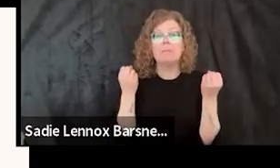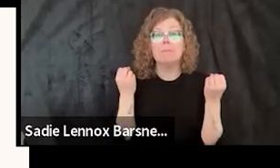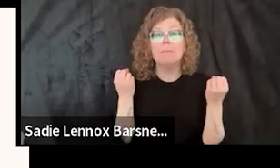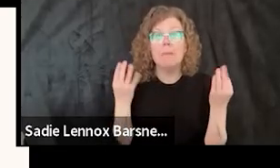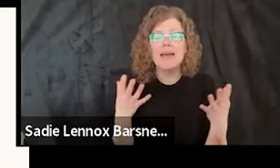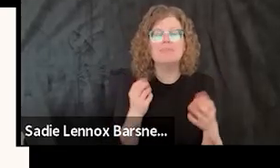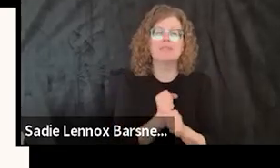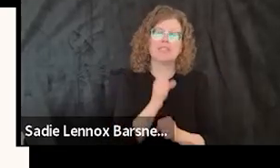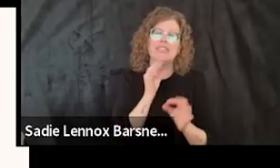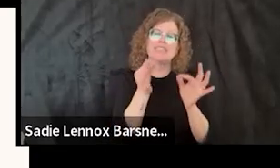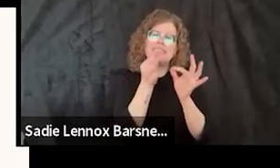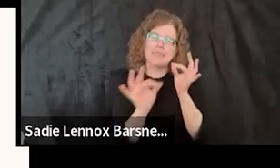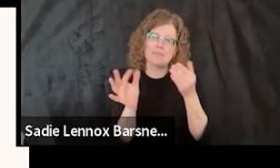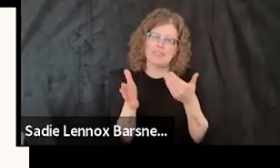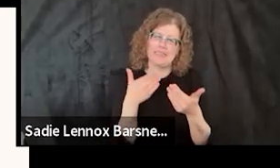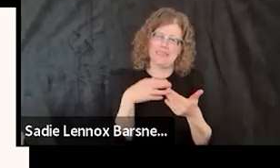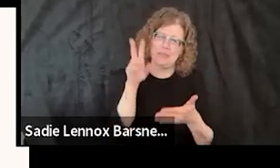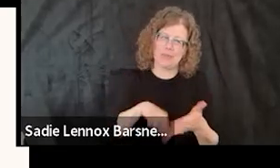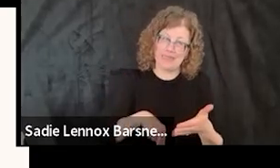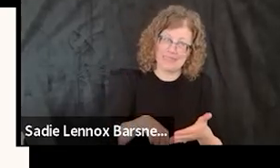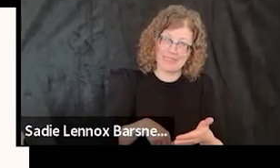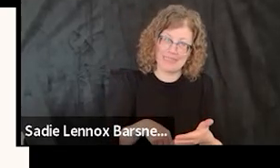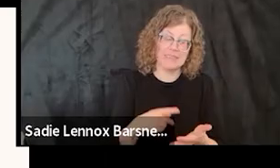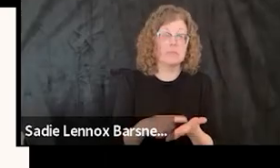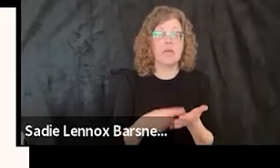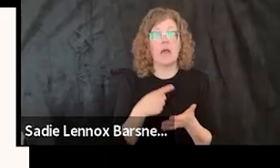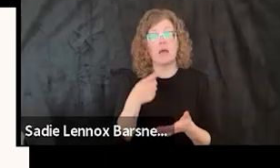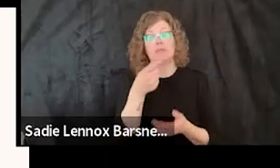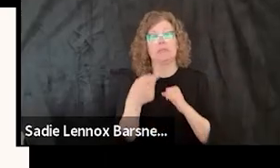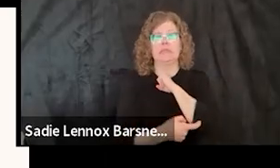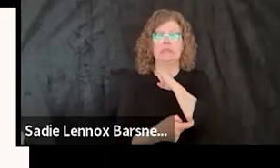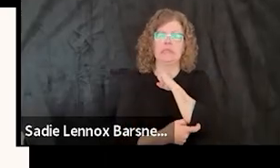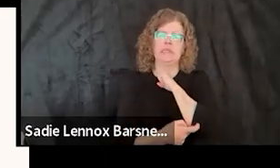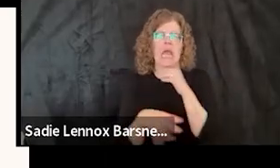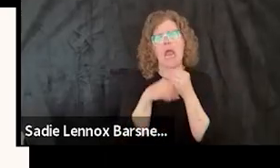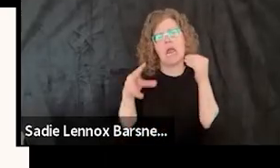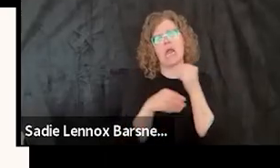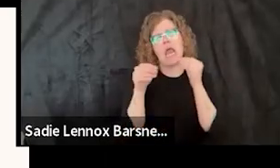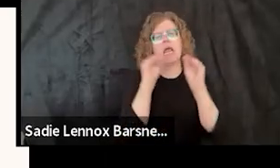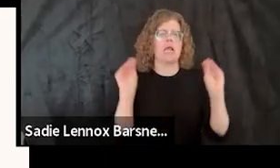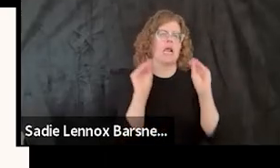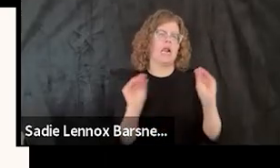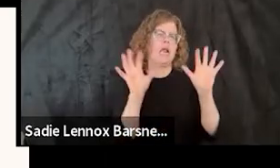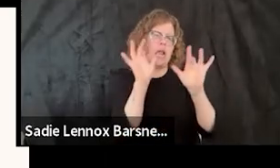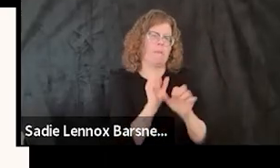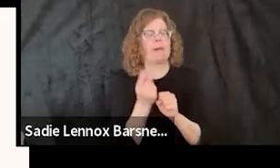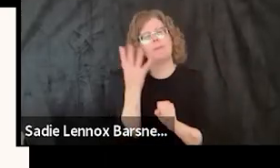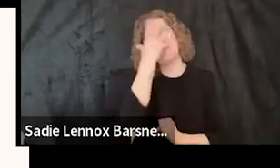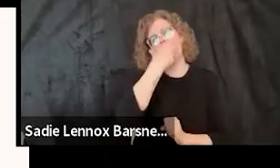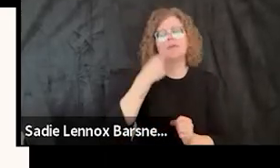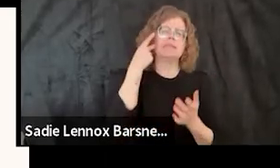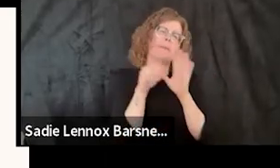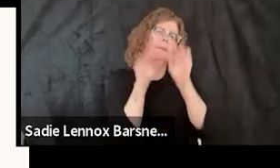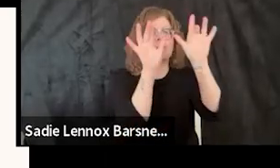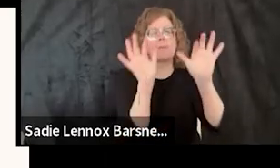It can be very tempting to paint a rosy picture of your practice, but having an appreciative sense of what challenges and barriers you might experience in